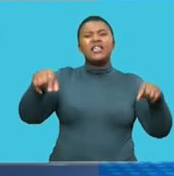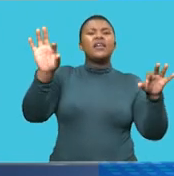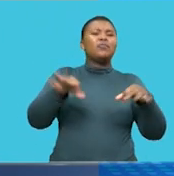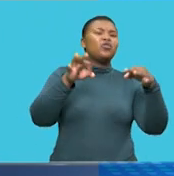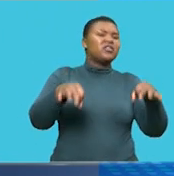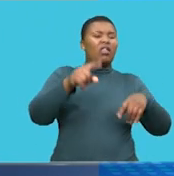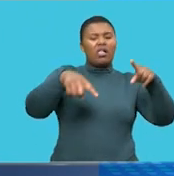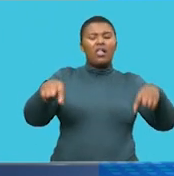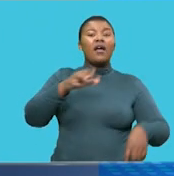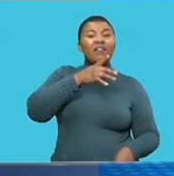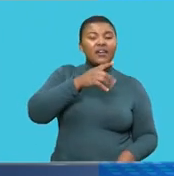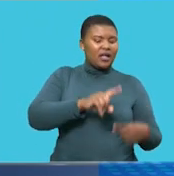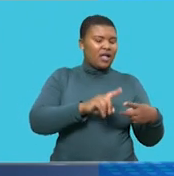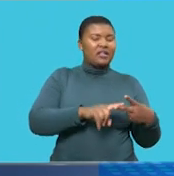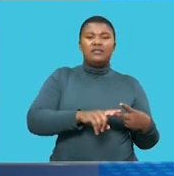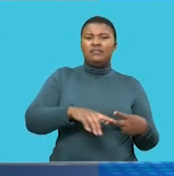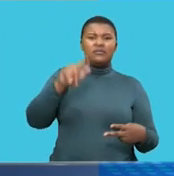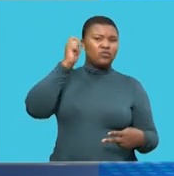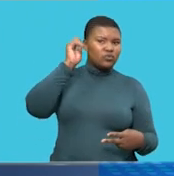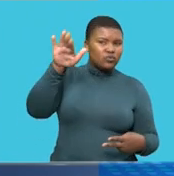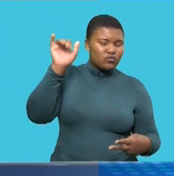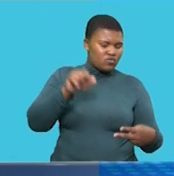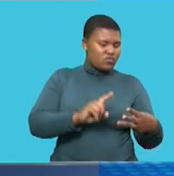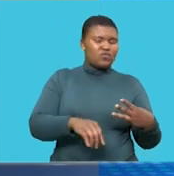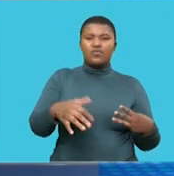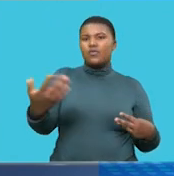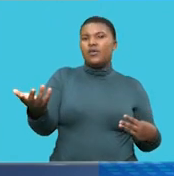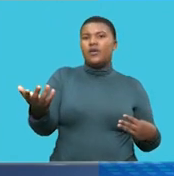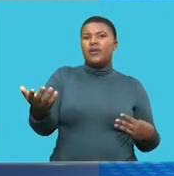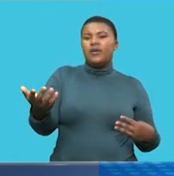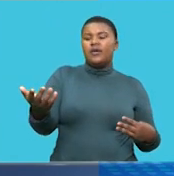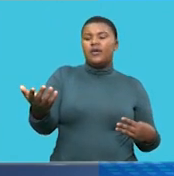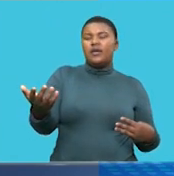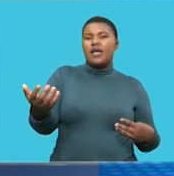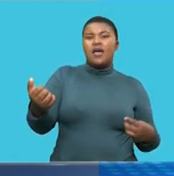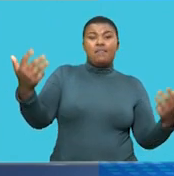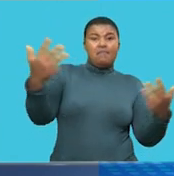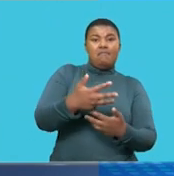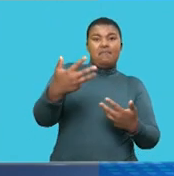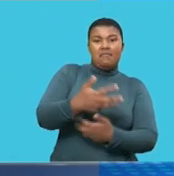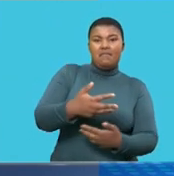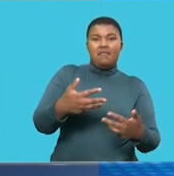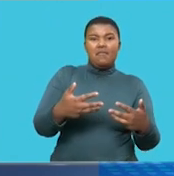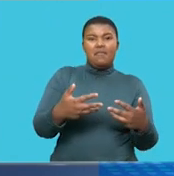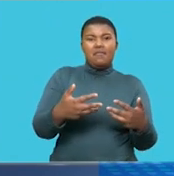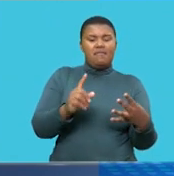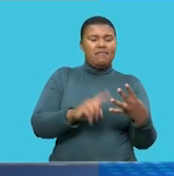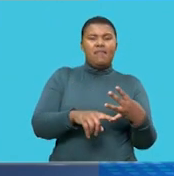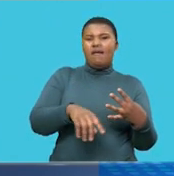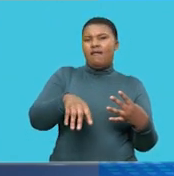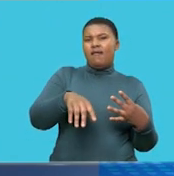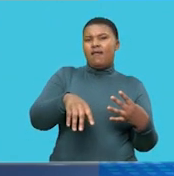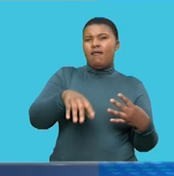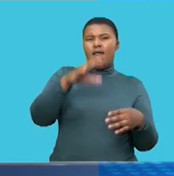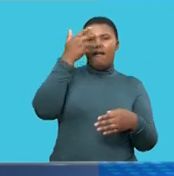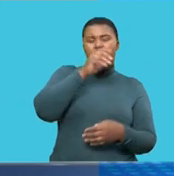from Africans to Mbaqanga to hip hop to Afro pop, you